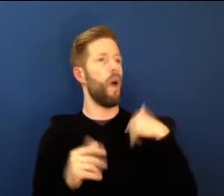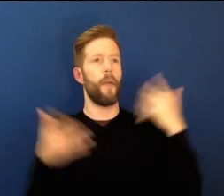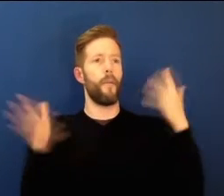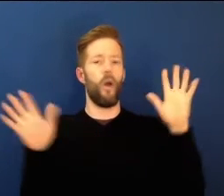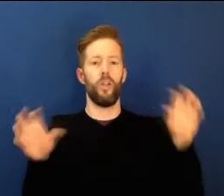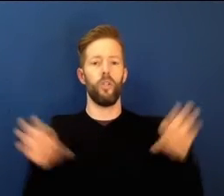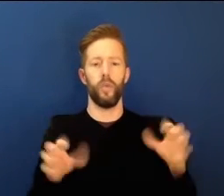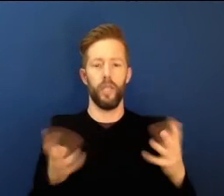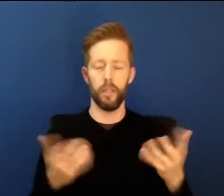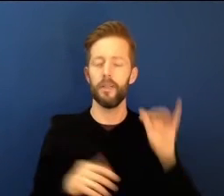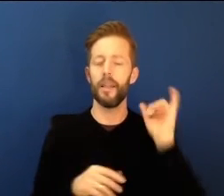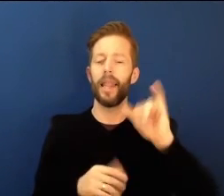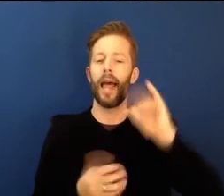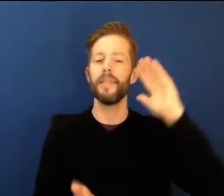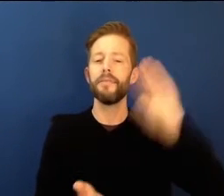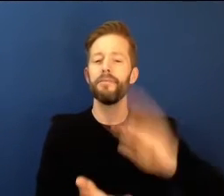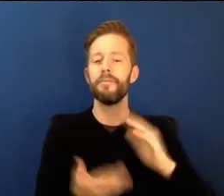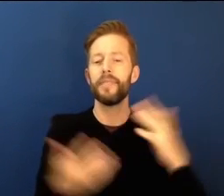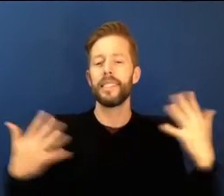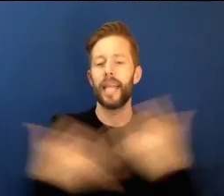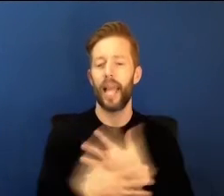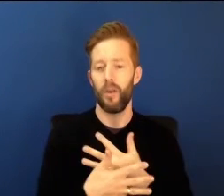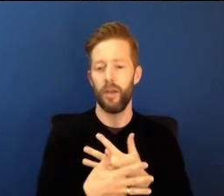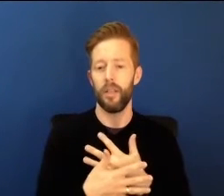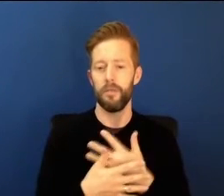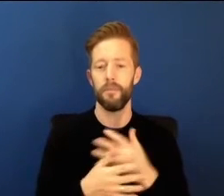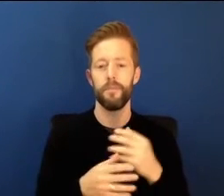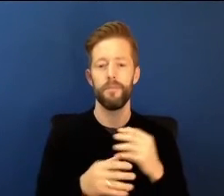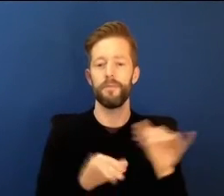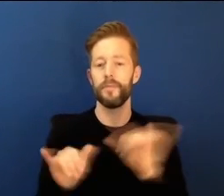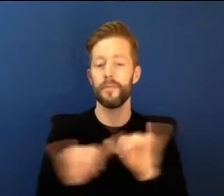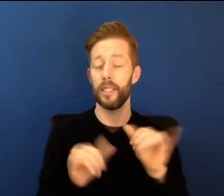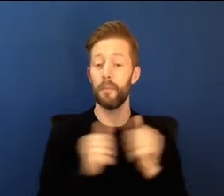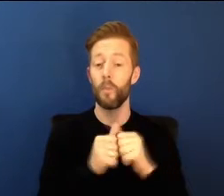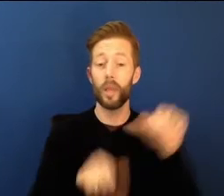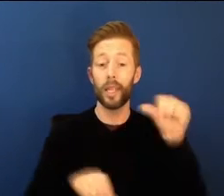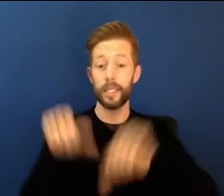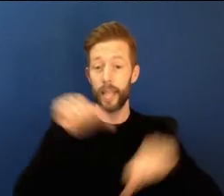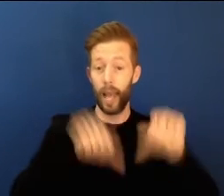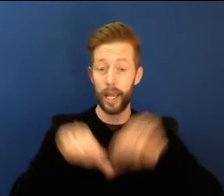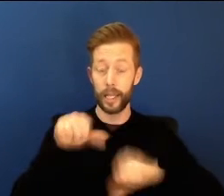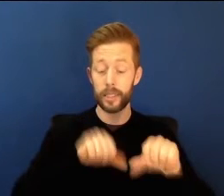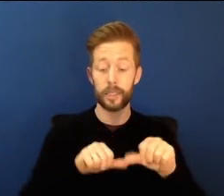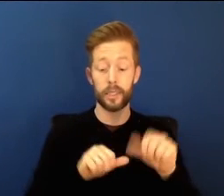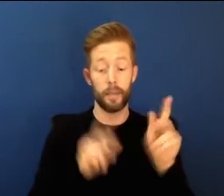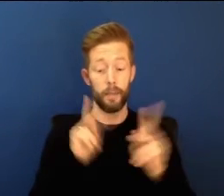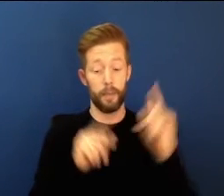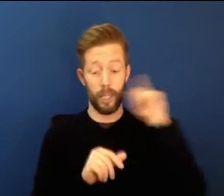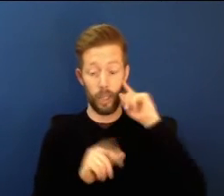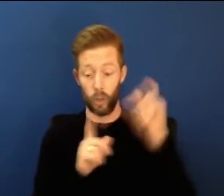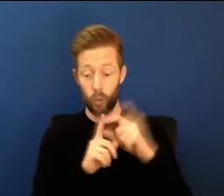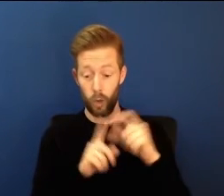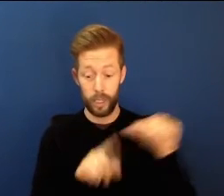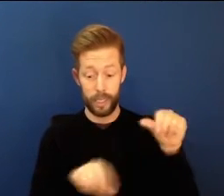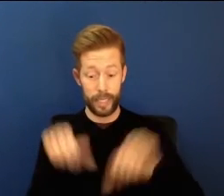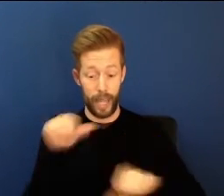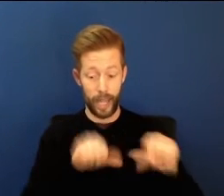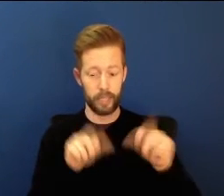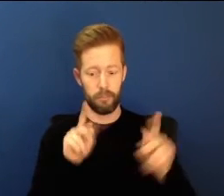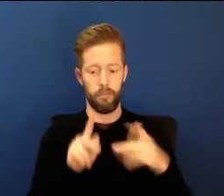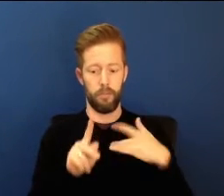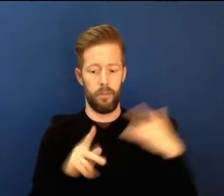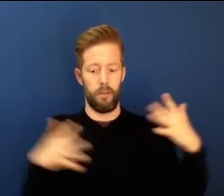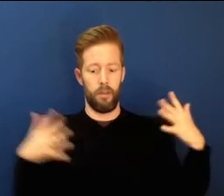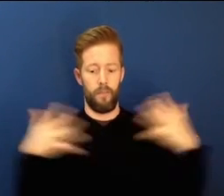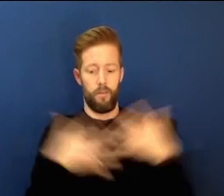life, then it becomes less scary, because when it's kind of the same with science. When people hear the word